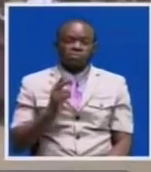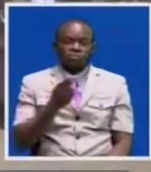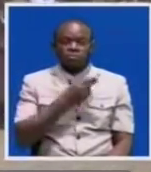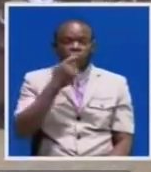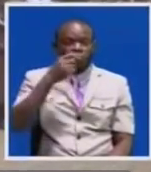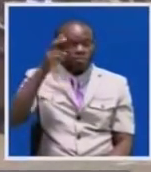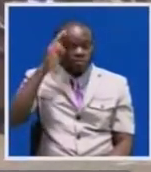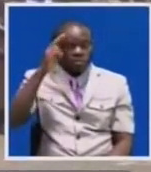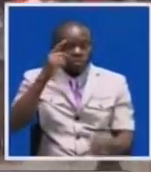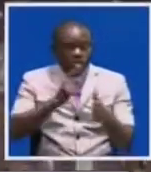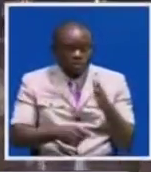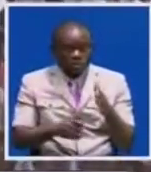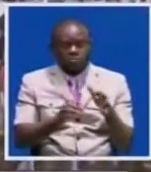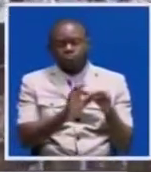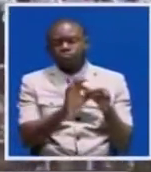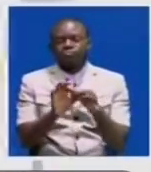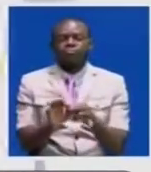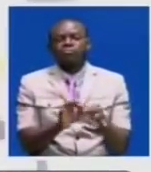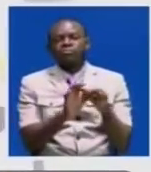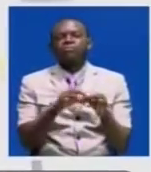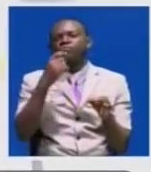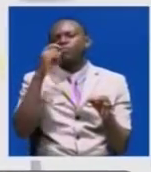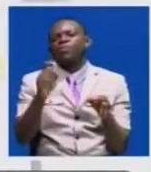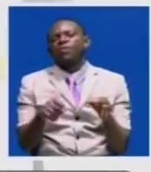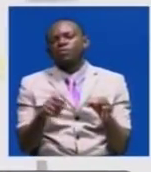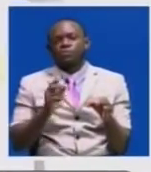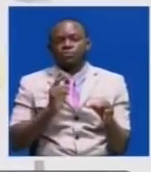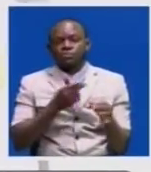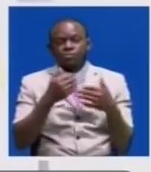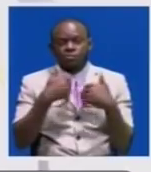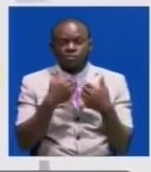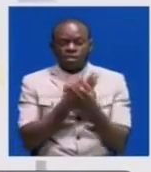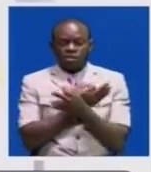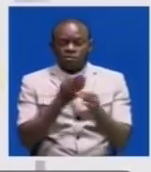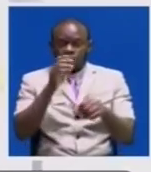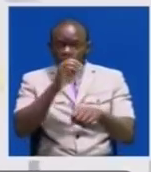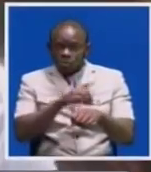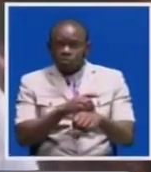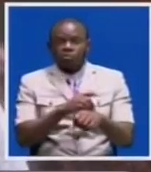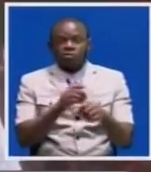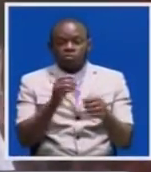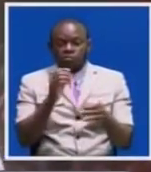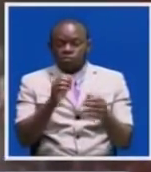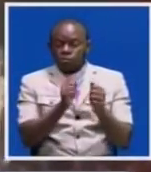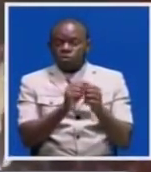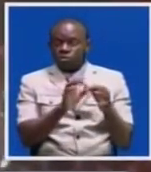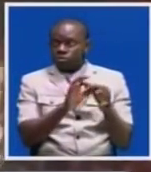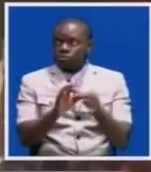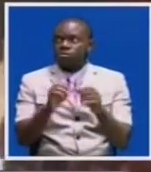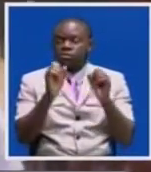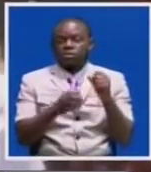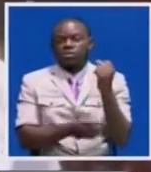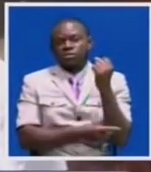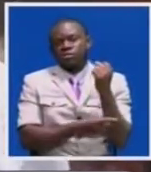remain united, because unity, freedom, requisite for development. Speaking at the same function,